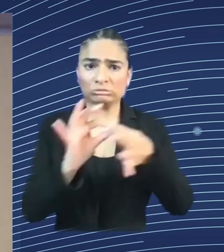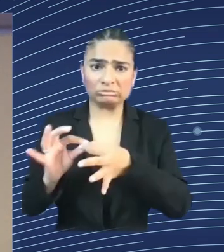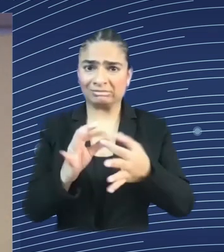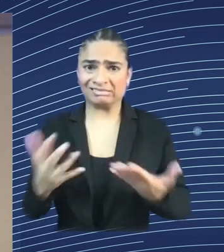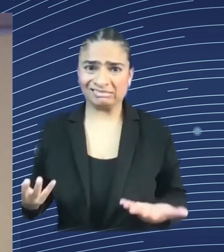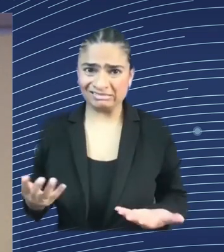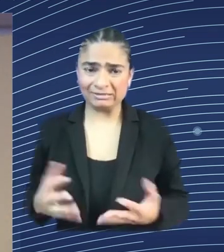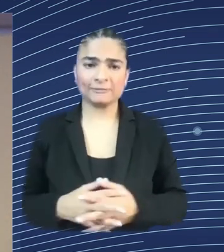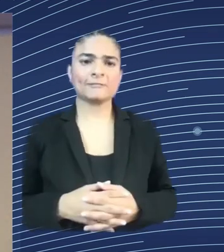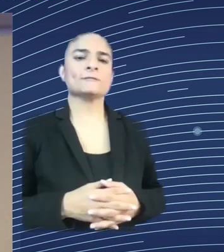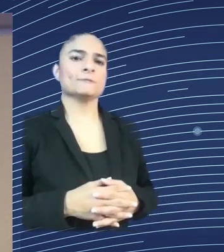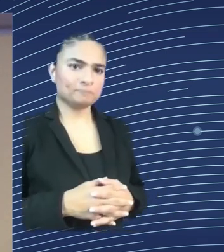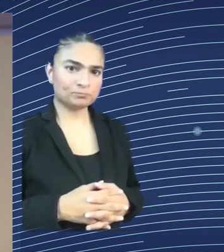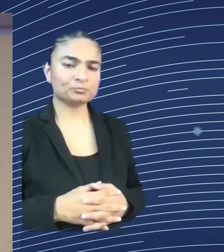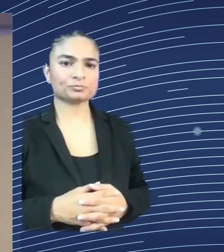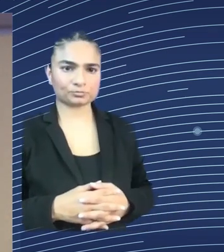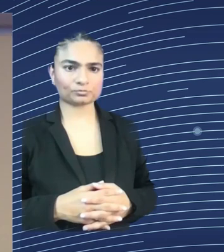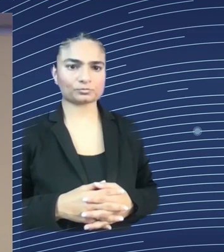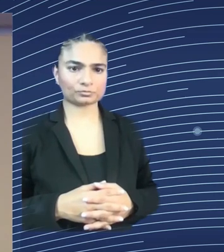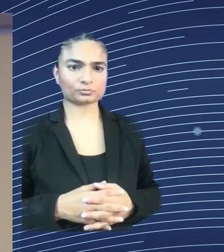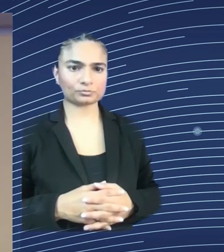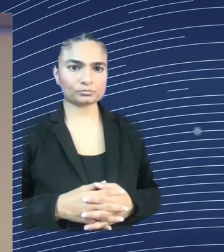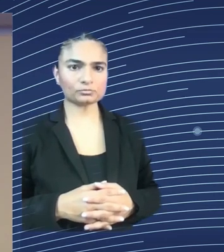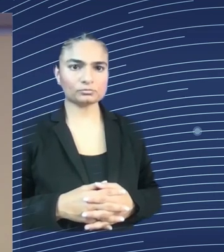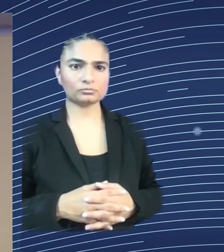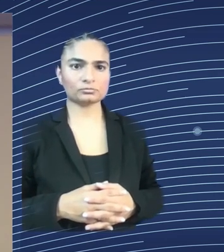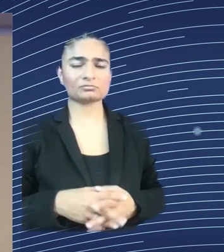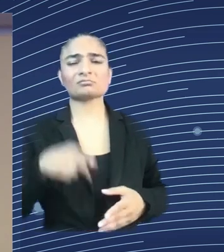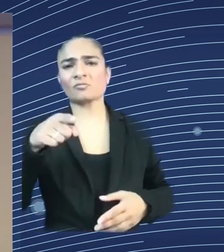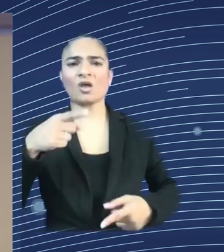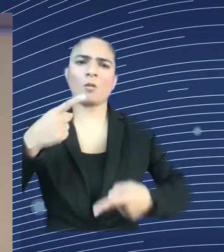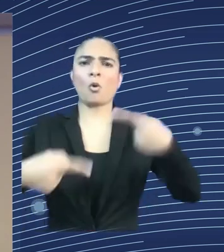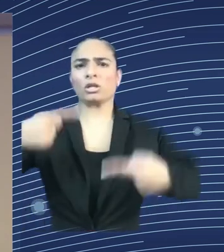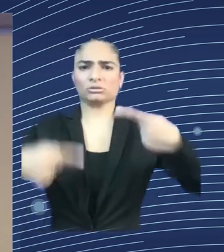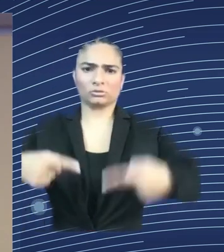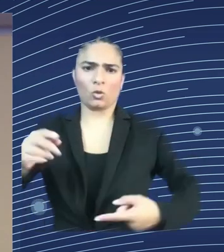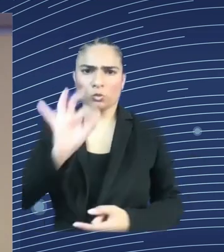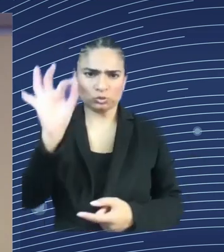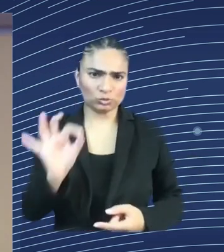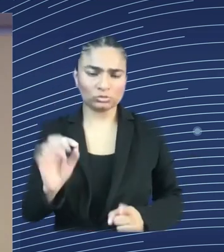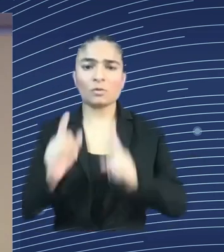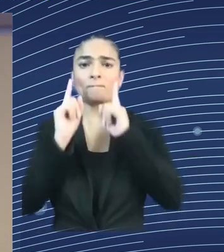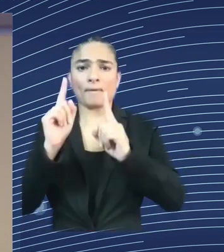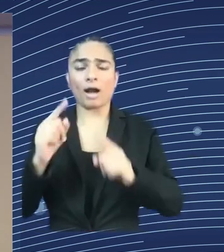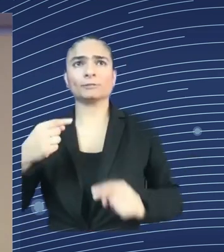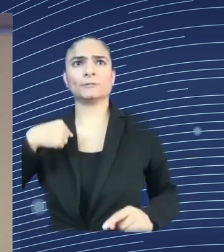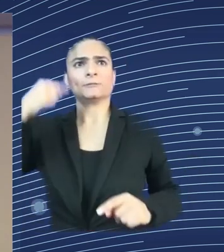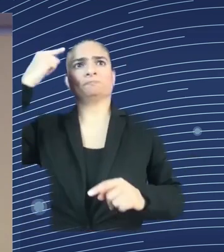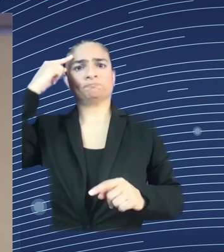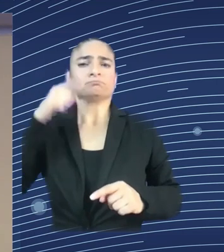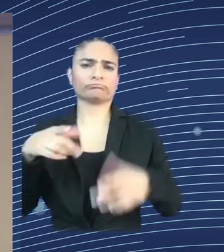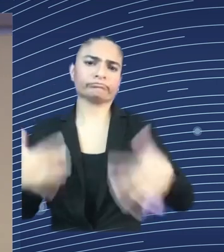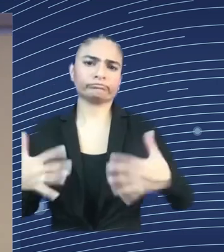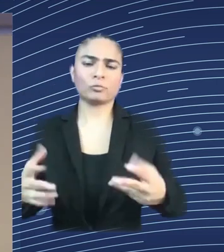It's important to speak the language and understand the language, but the techniques can help to understand, of course, the other side. As long as when you're